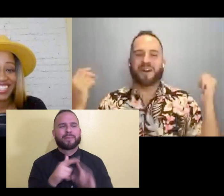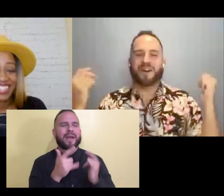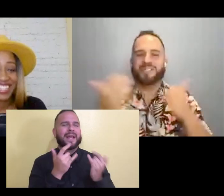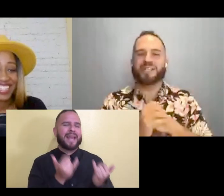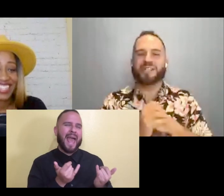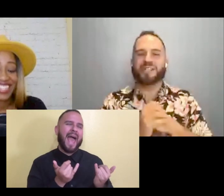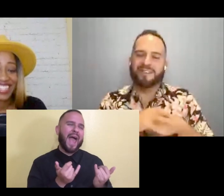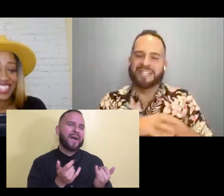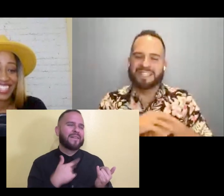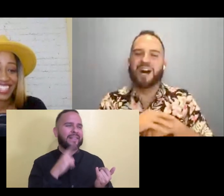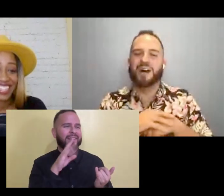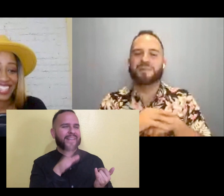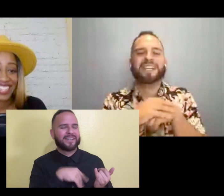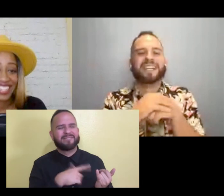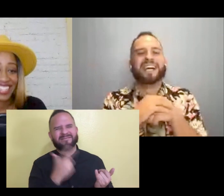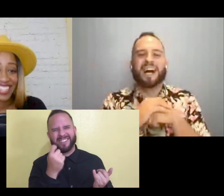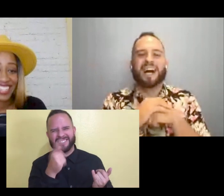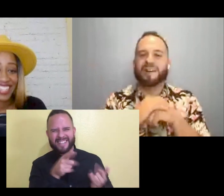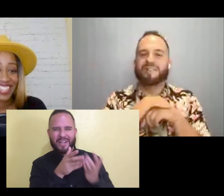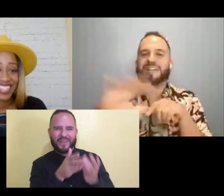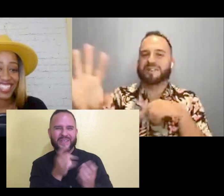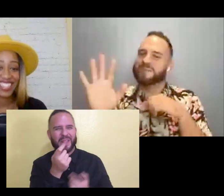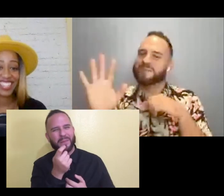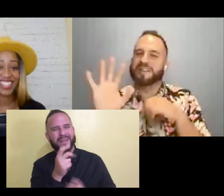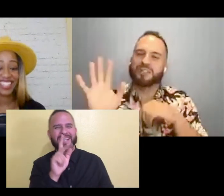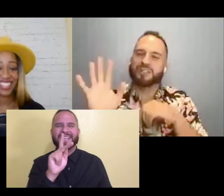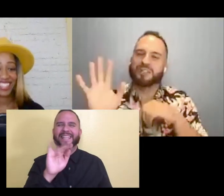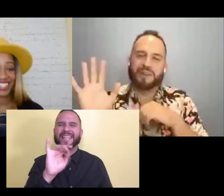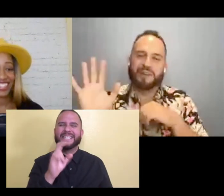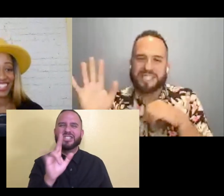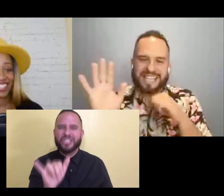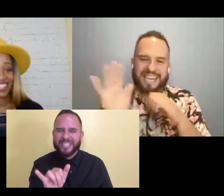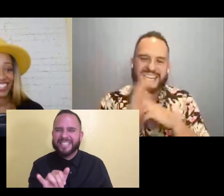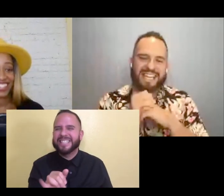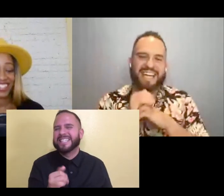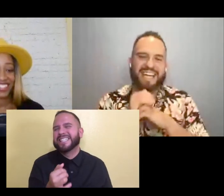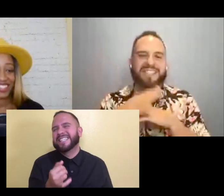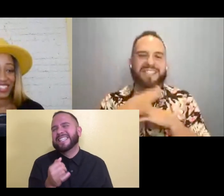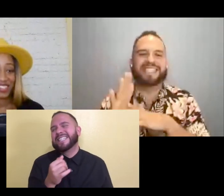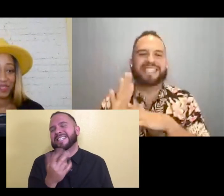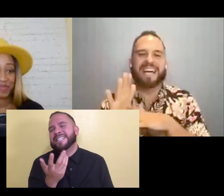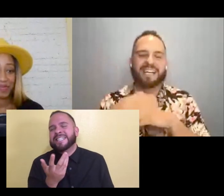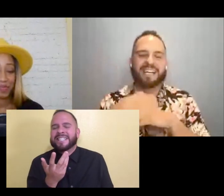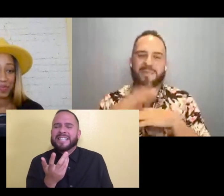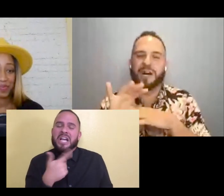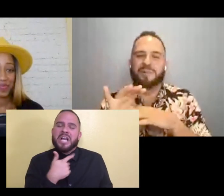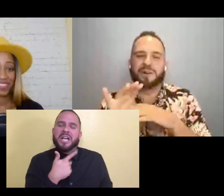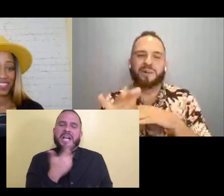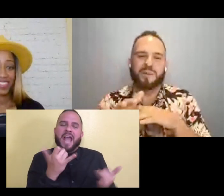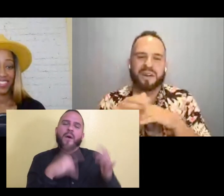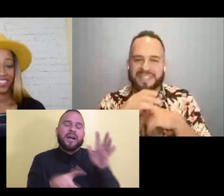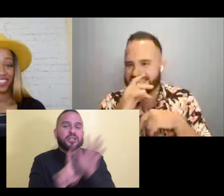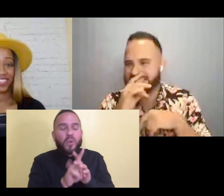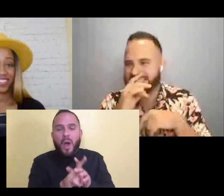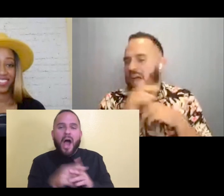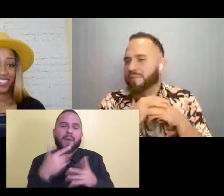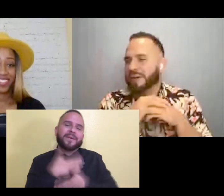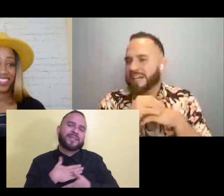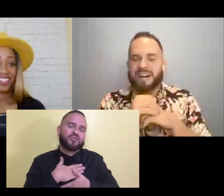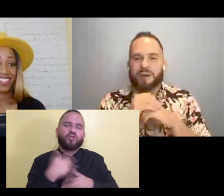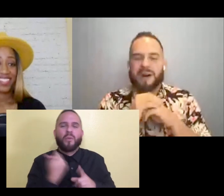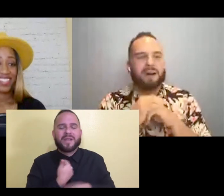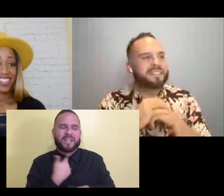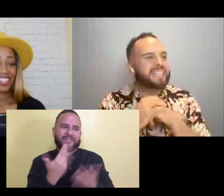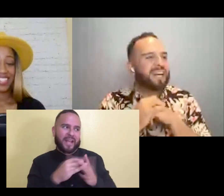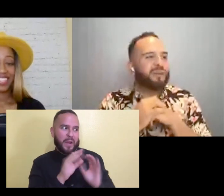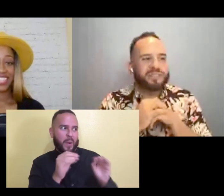I would just show up, have a good time. No offense to anybody who's super into cruises. Like I said, I've since then become a cruise person. But